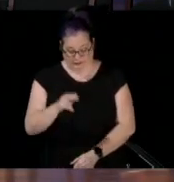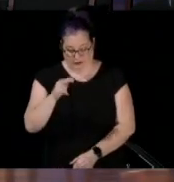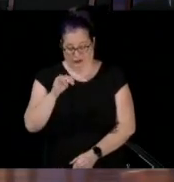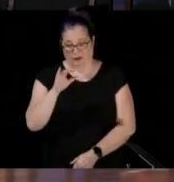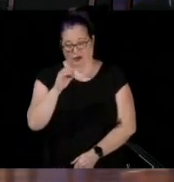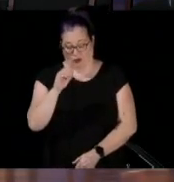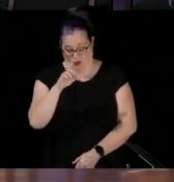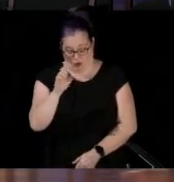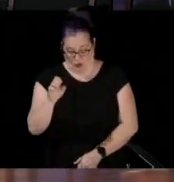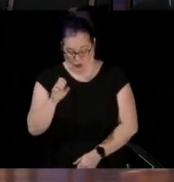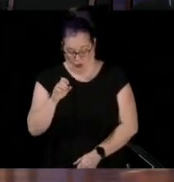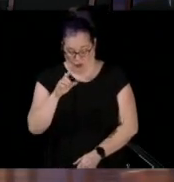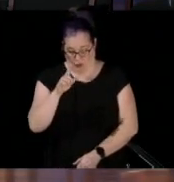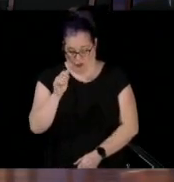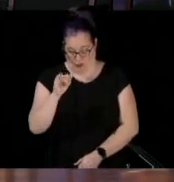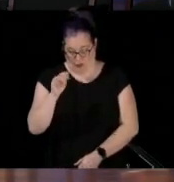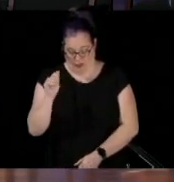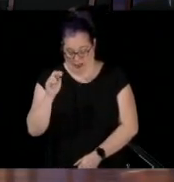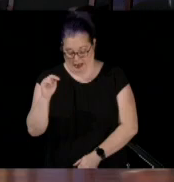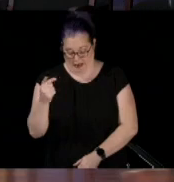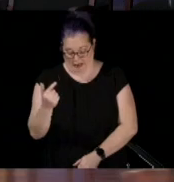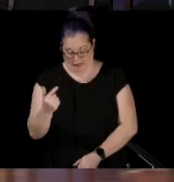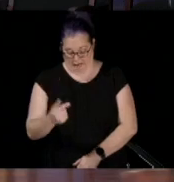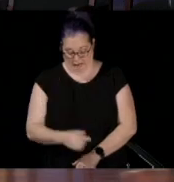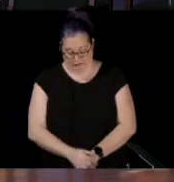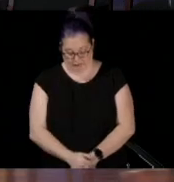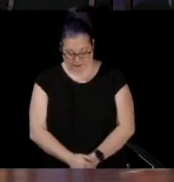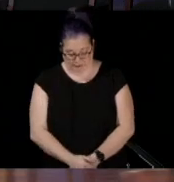Nicole Liang.